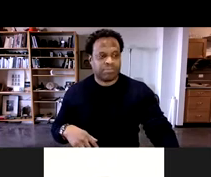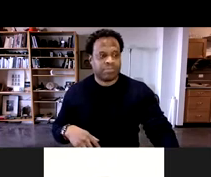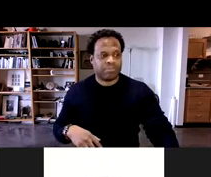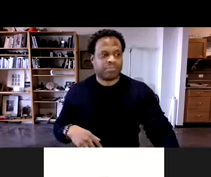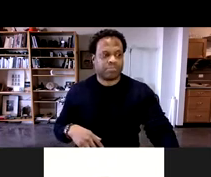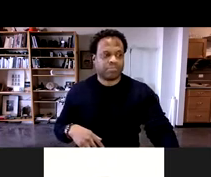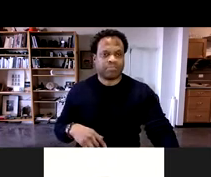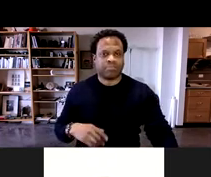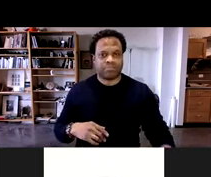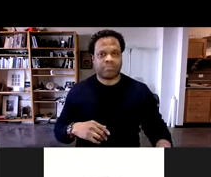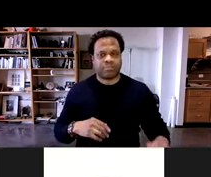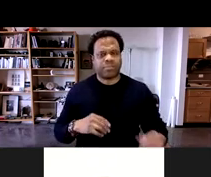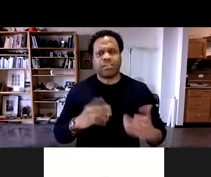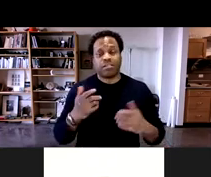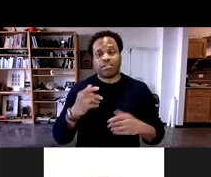All right.